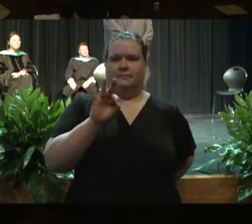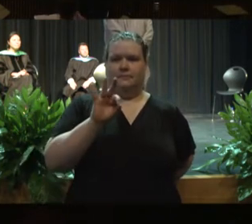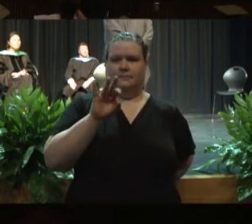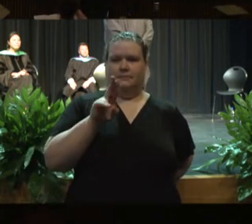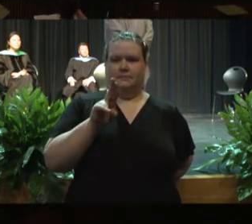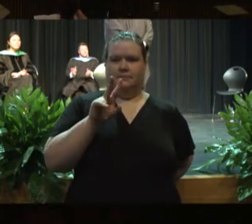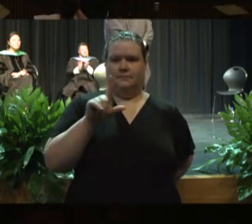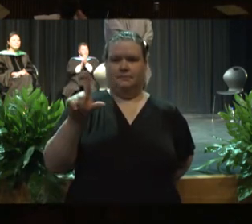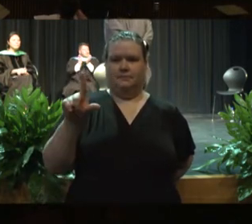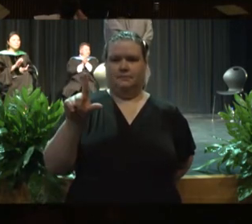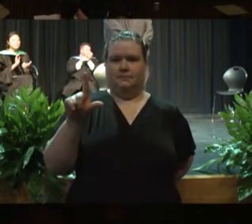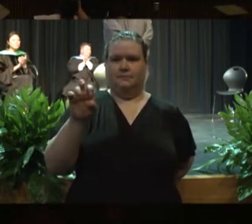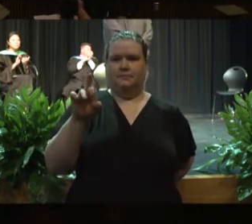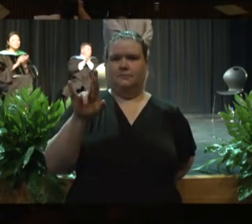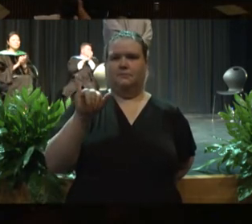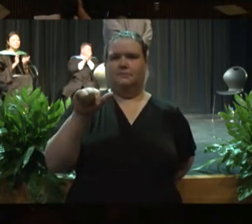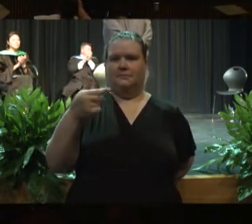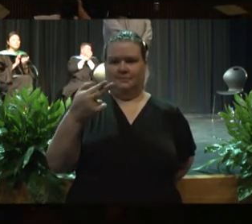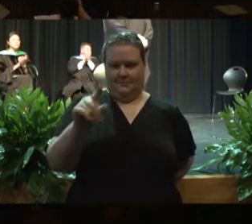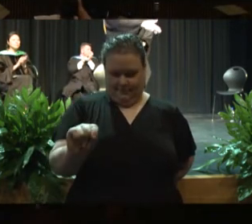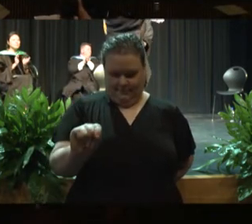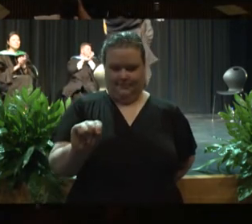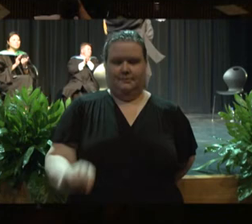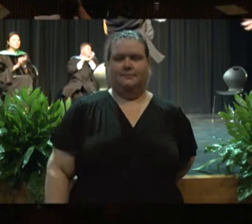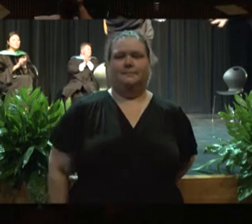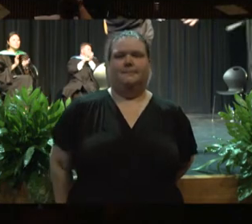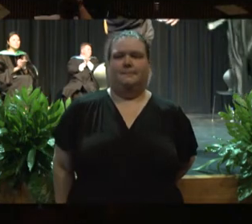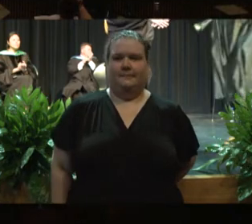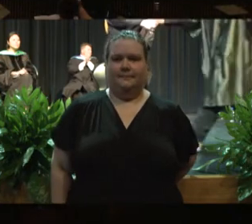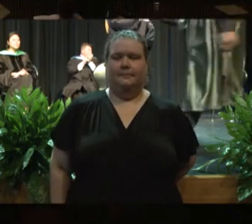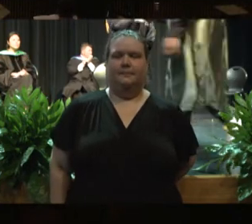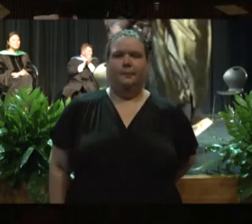Ronnie Levant Fulbright.